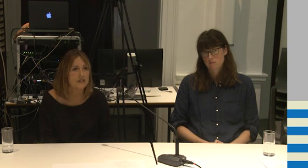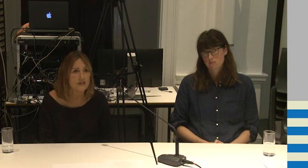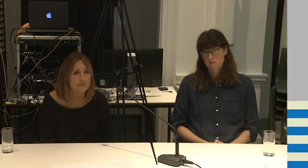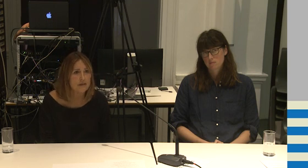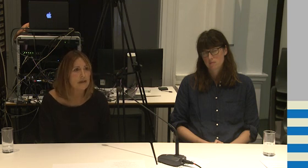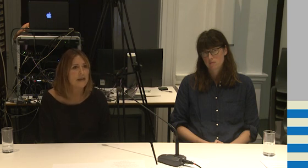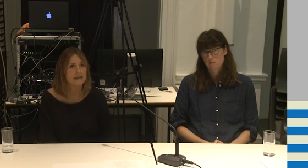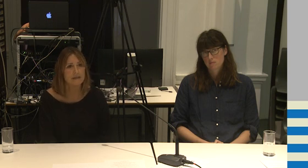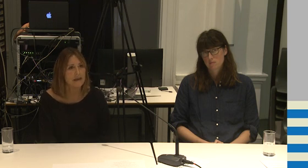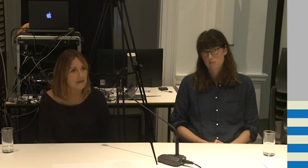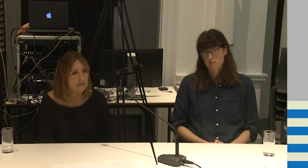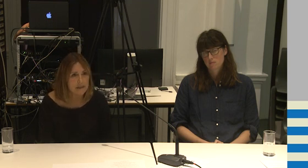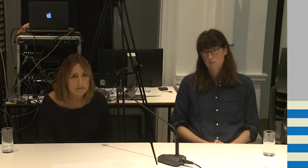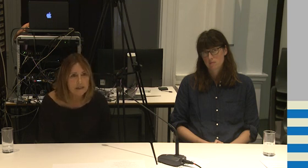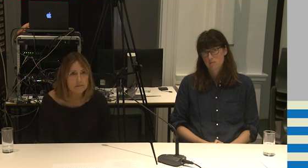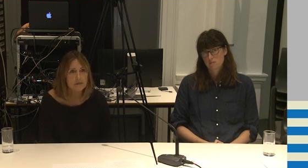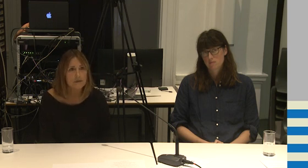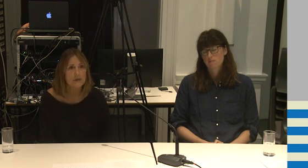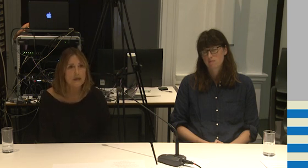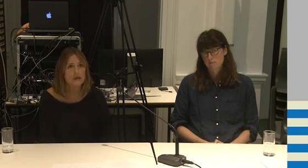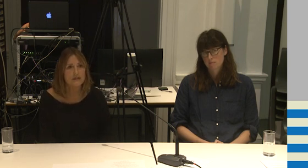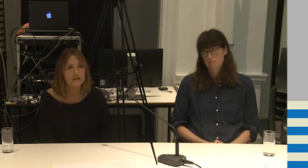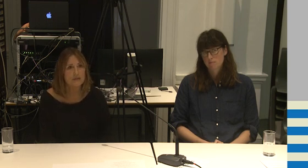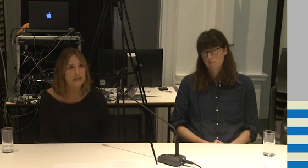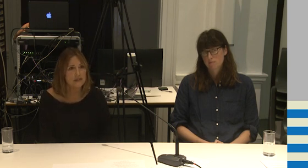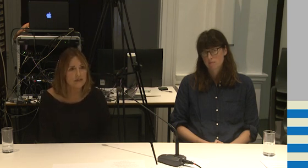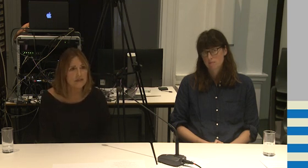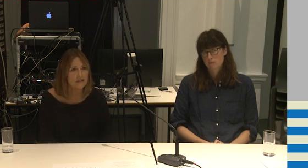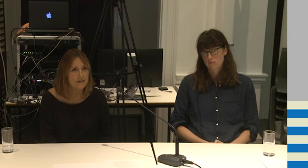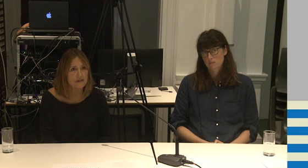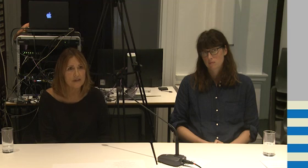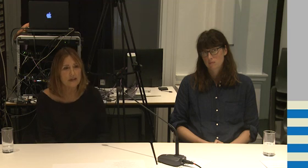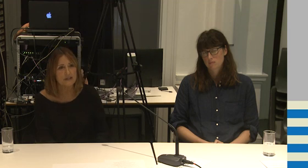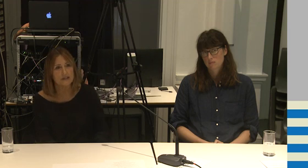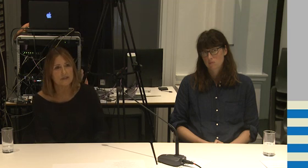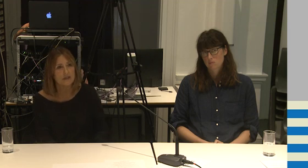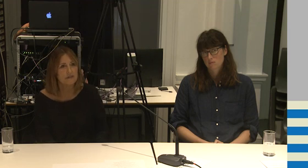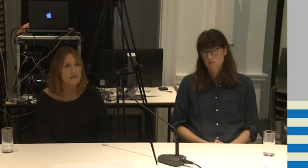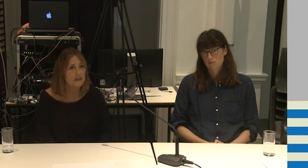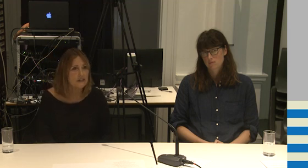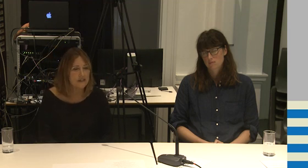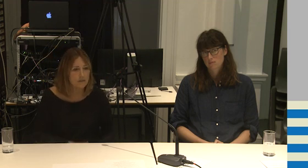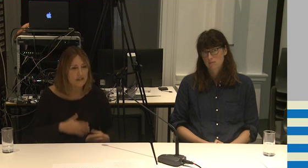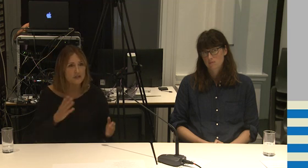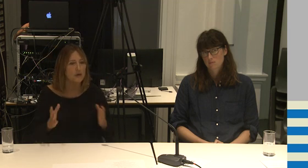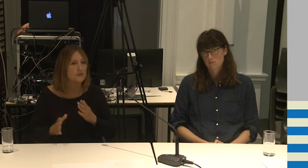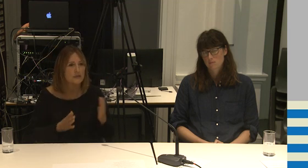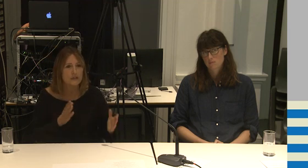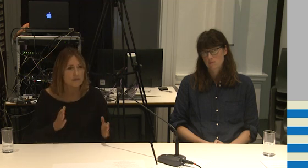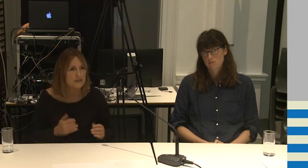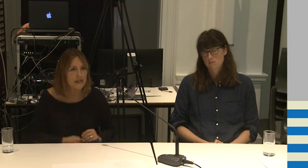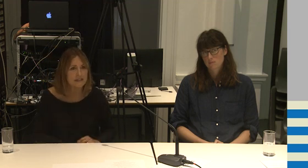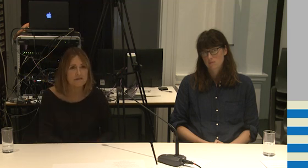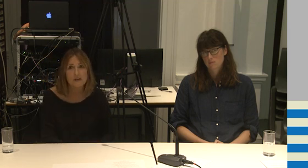time, I didn't actually know about anything about how to pin people. And so there was a lecturer and then I had to find it when they